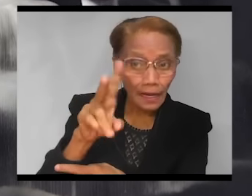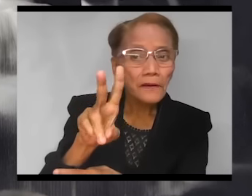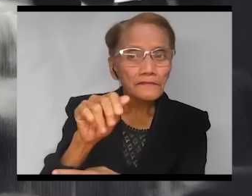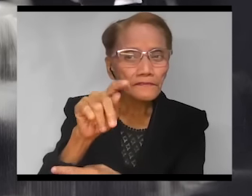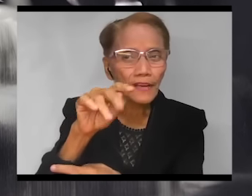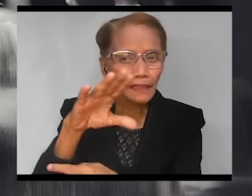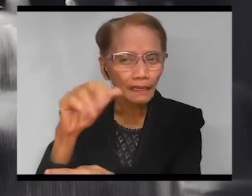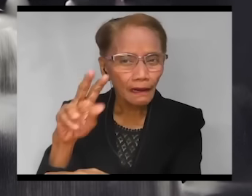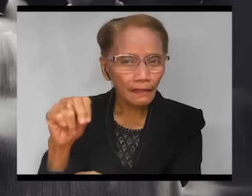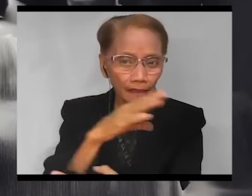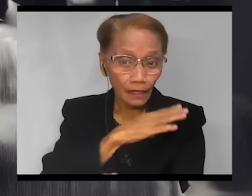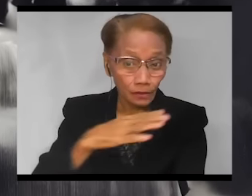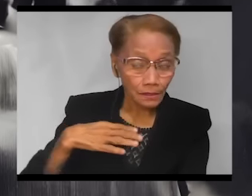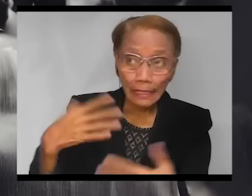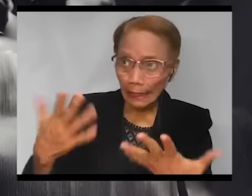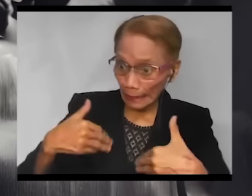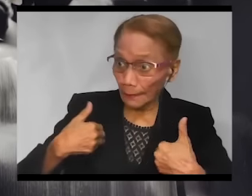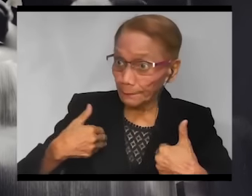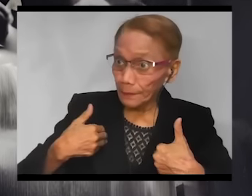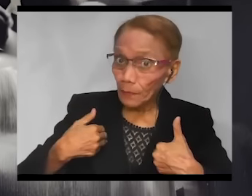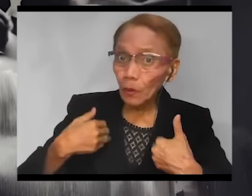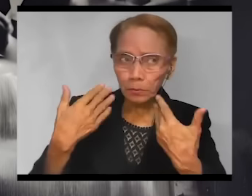people were specifically addressed.